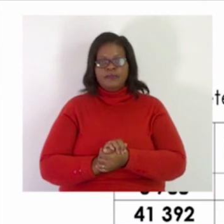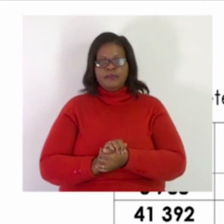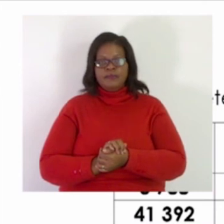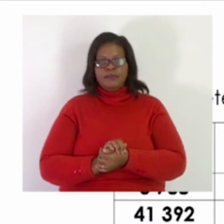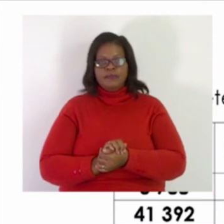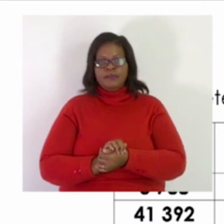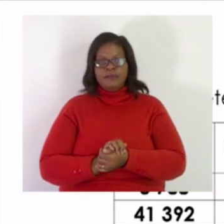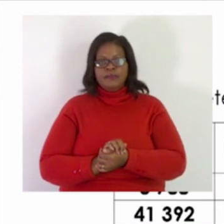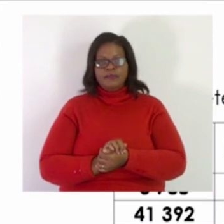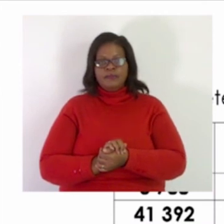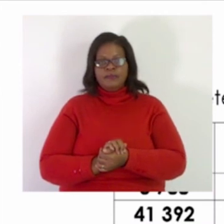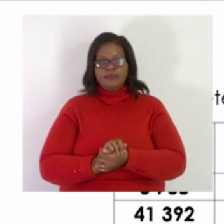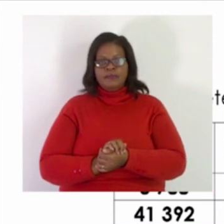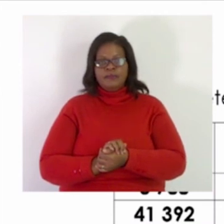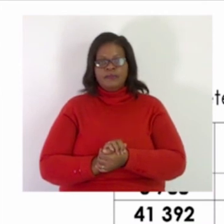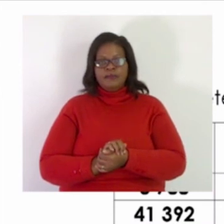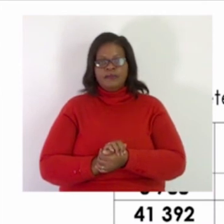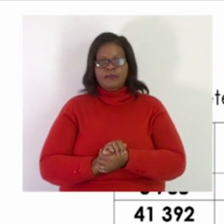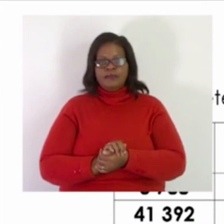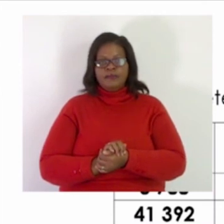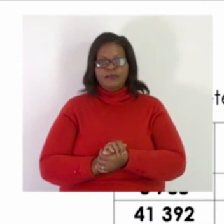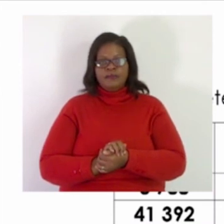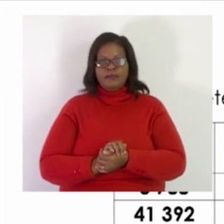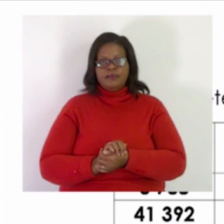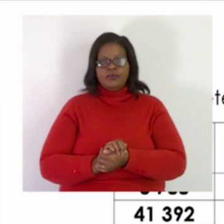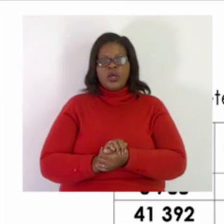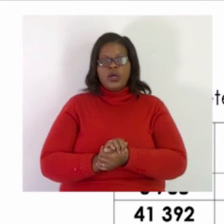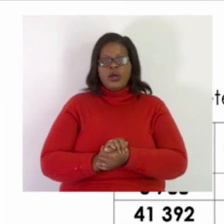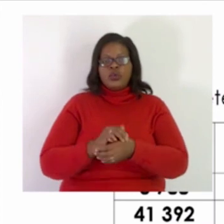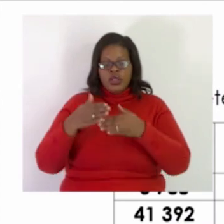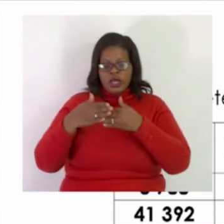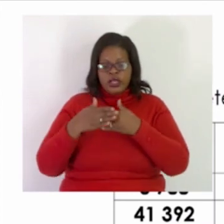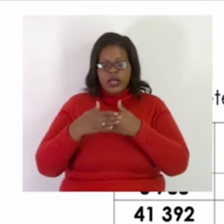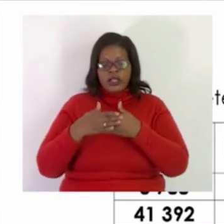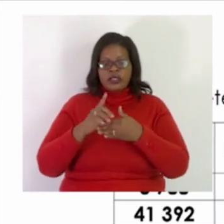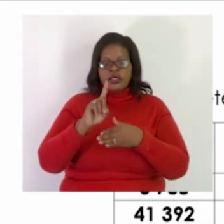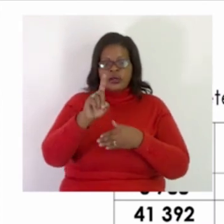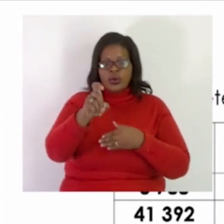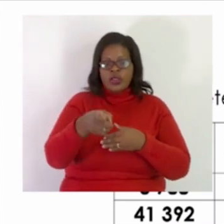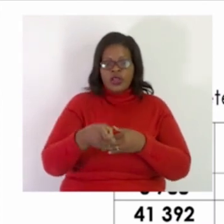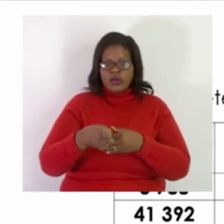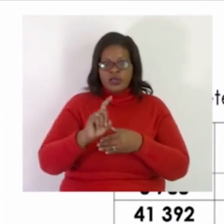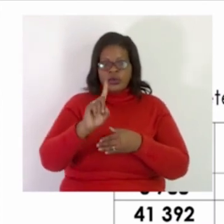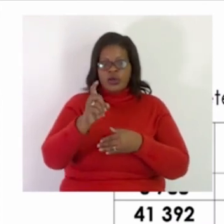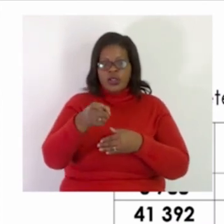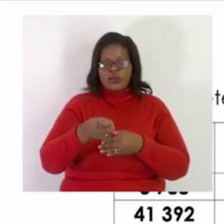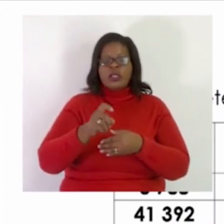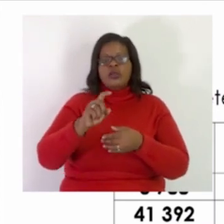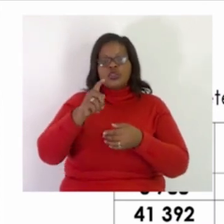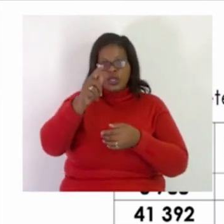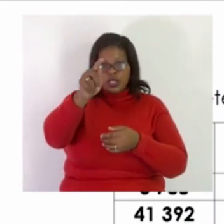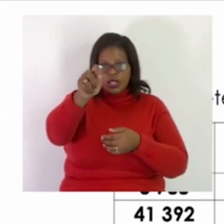is also H, capital H. The nearest 1,000 and the nearest 10,000 is